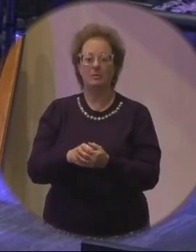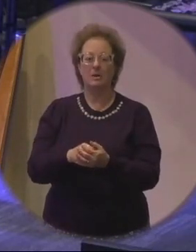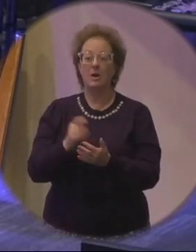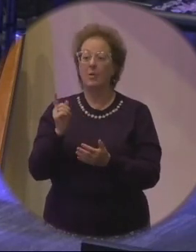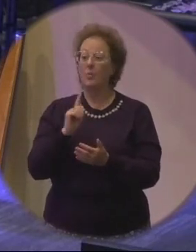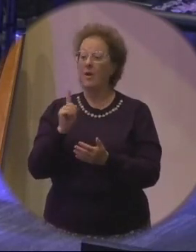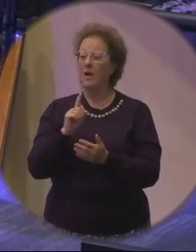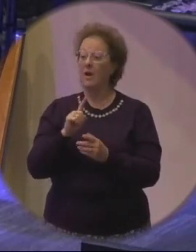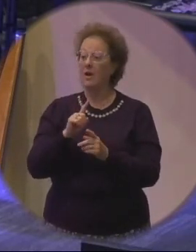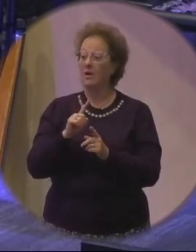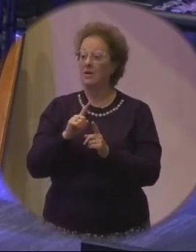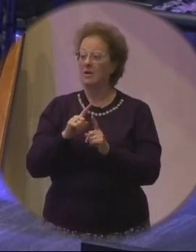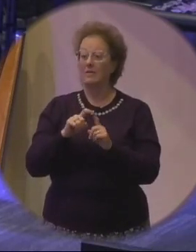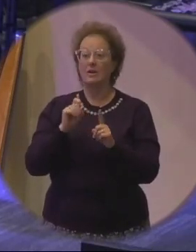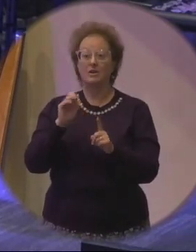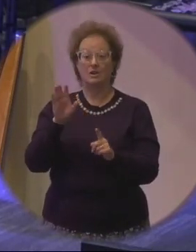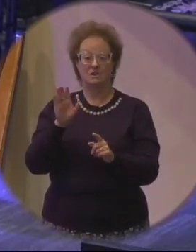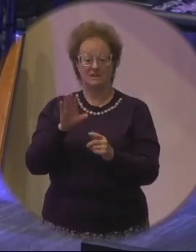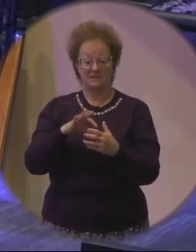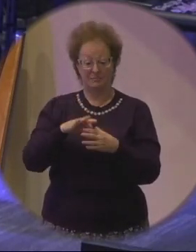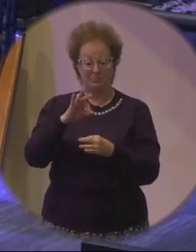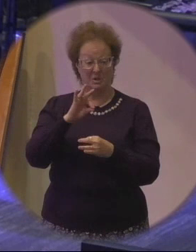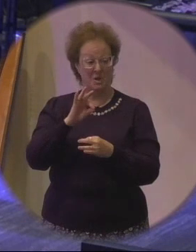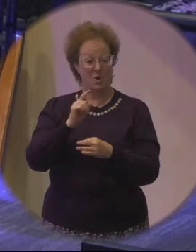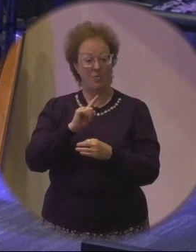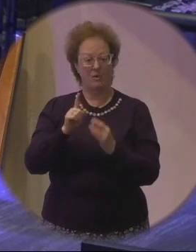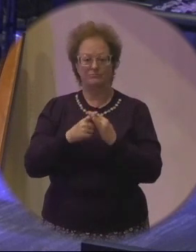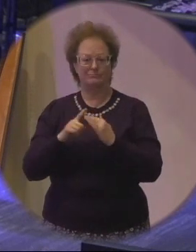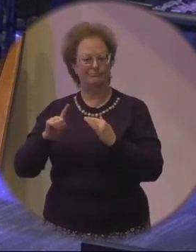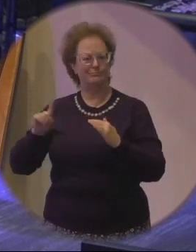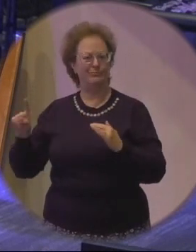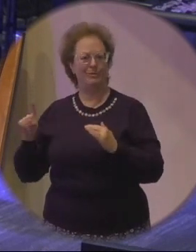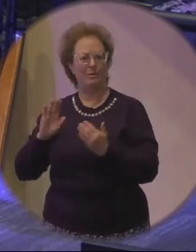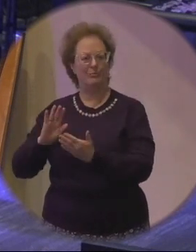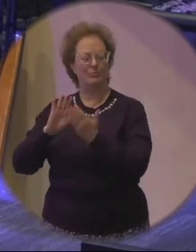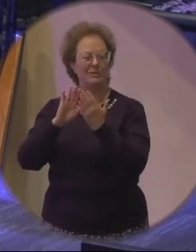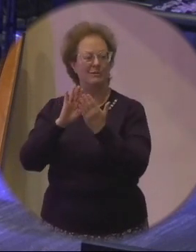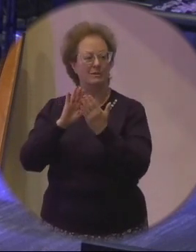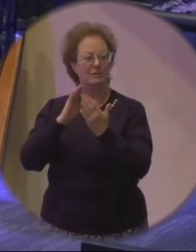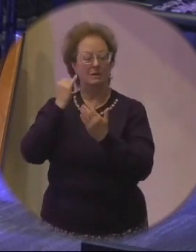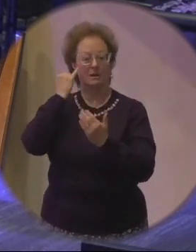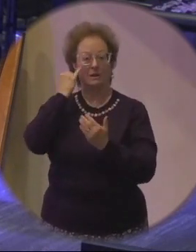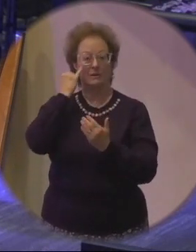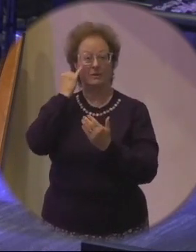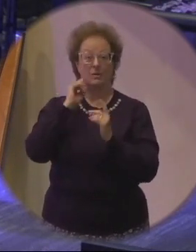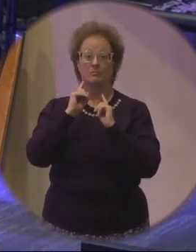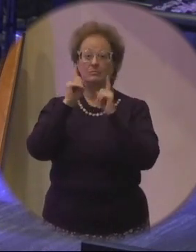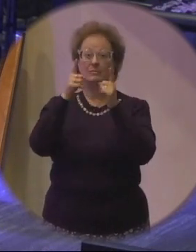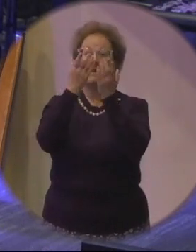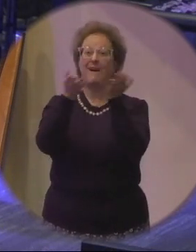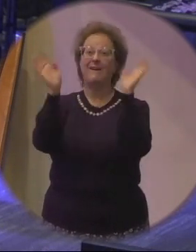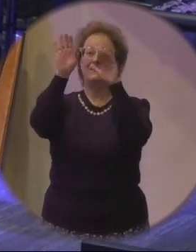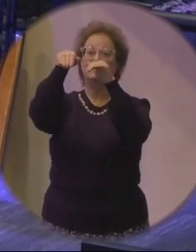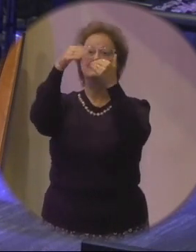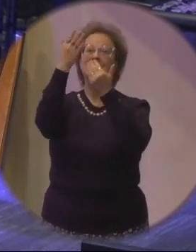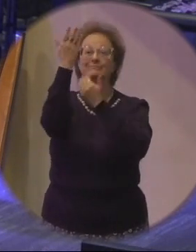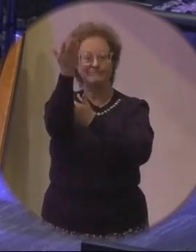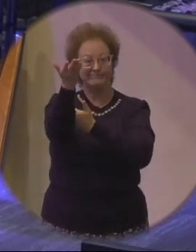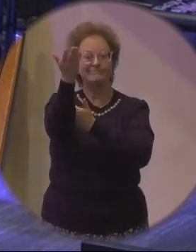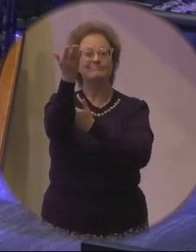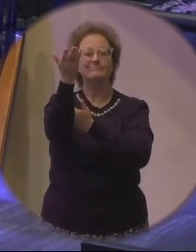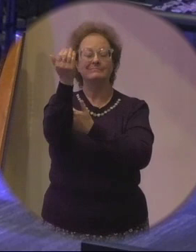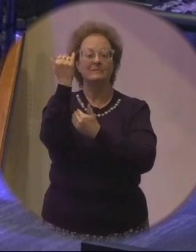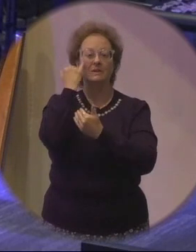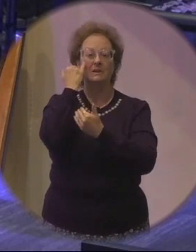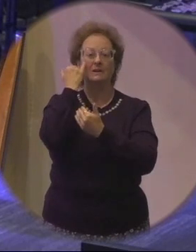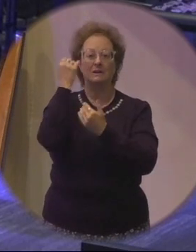Where shall I go from your spirit? Or where shall I flee from your presence? If I ascend to heaven, you are there. If I make